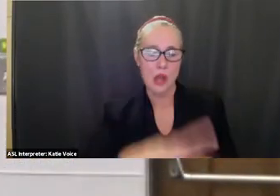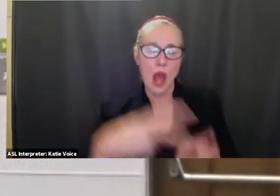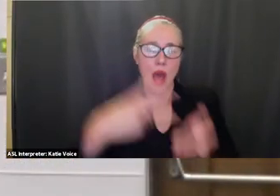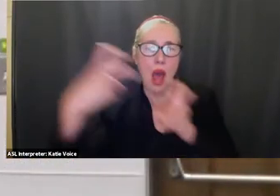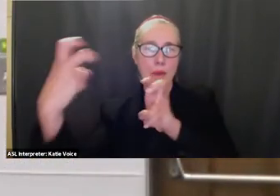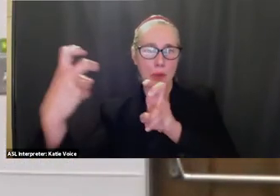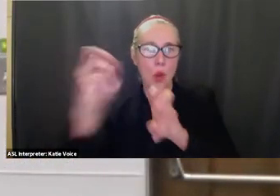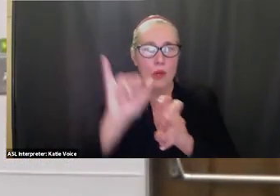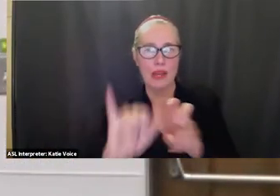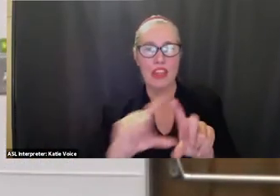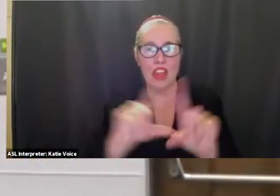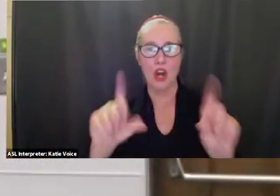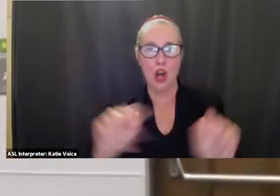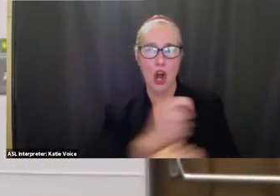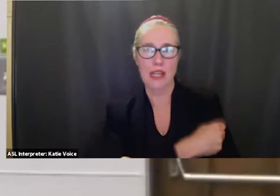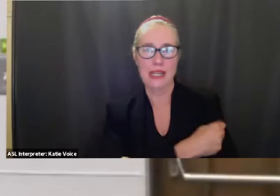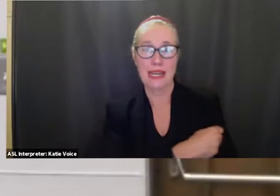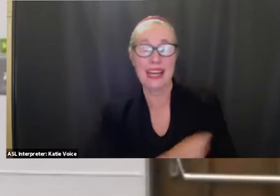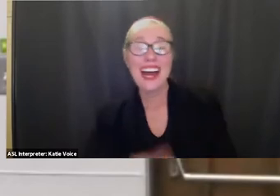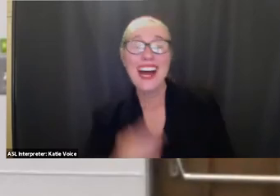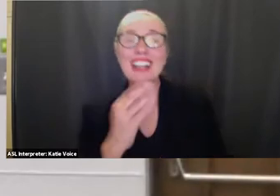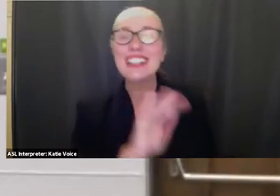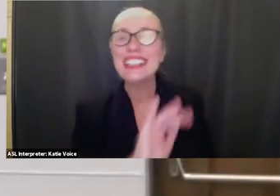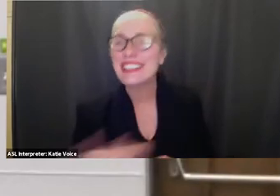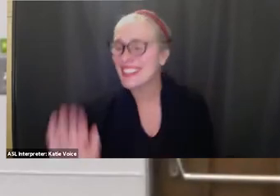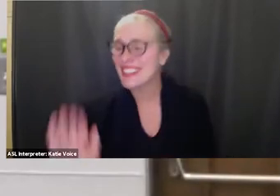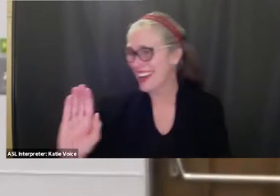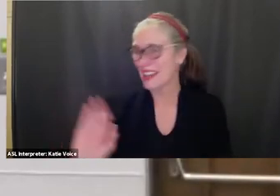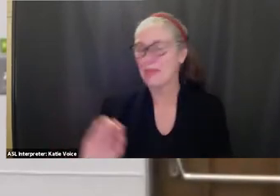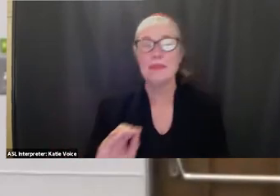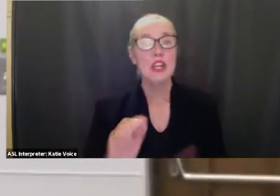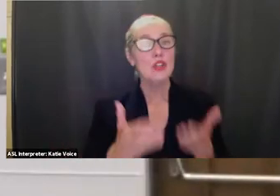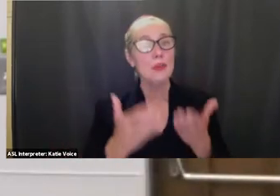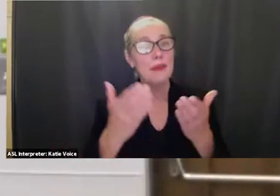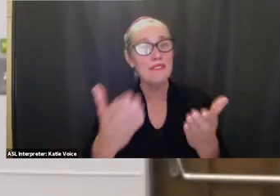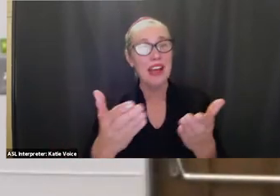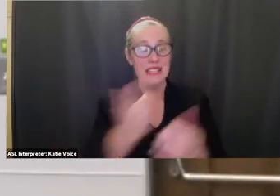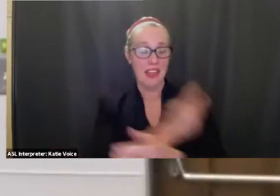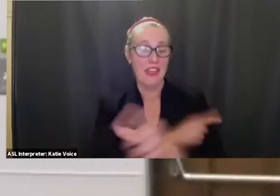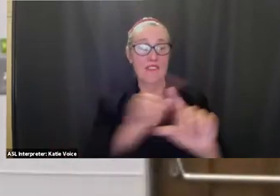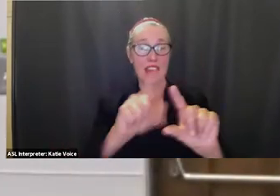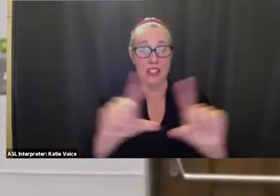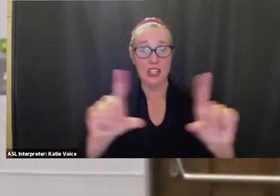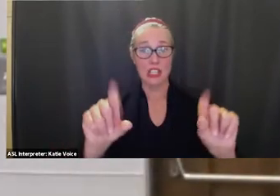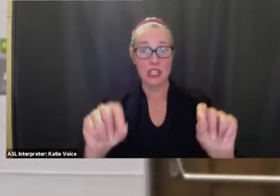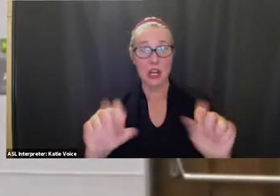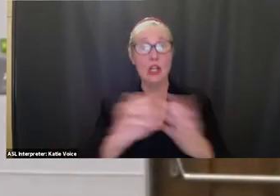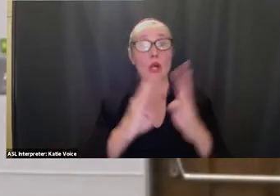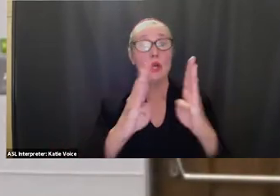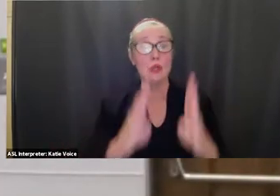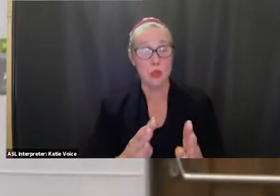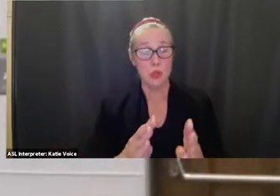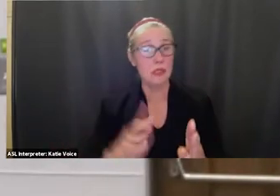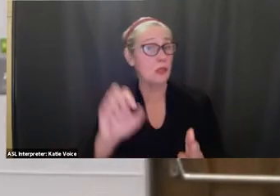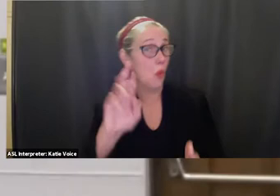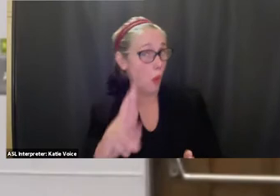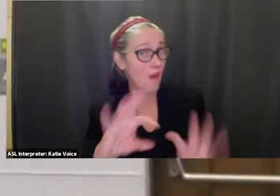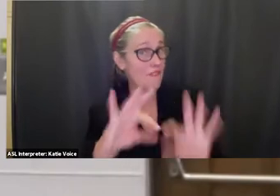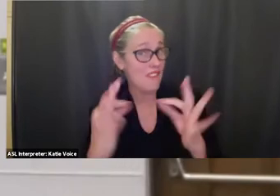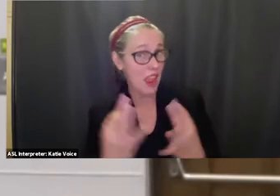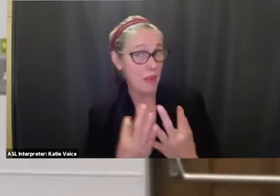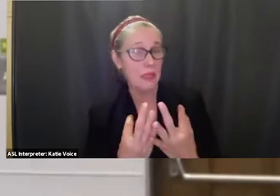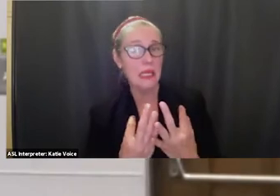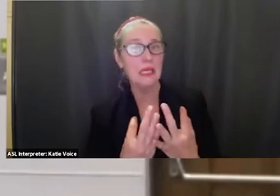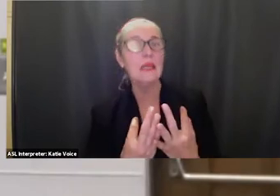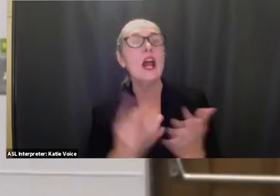good evening hi so in order to provide their vaccination cards students or their family members can